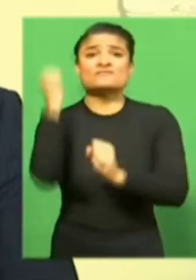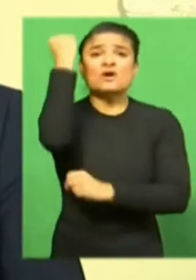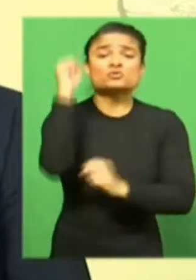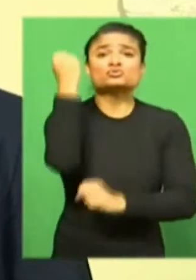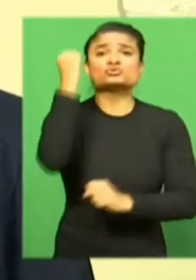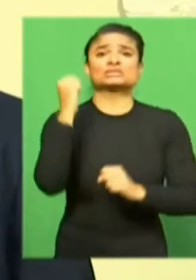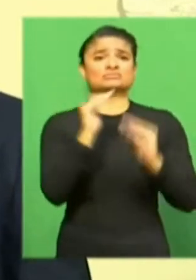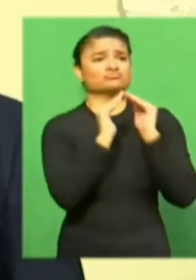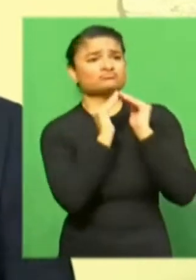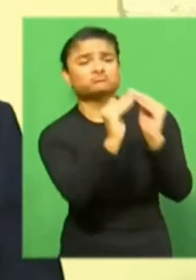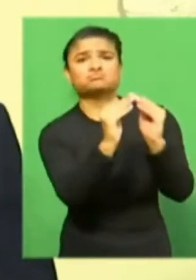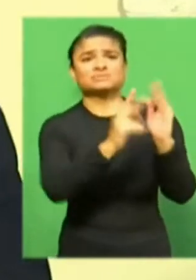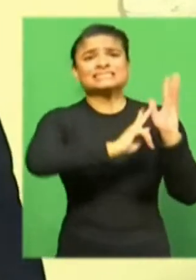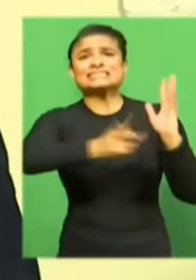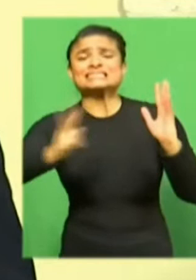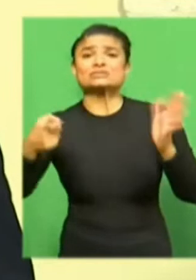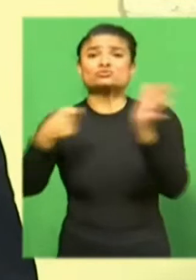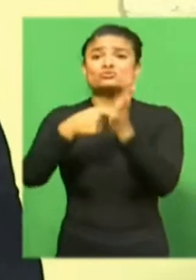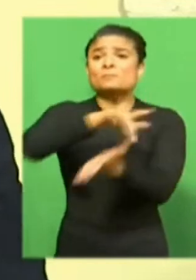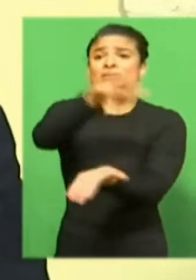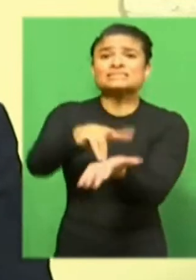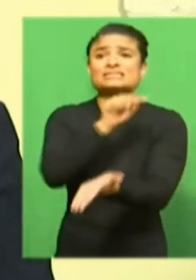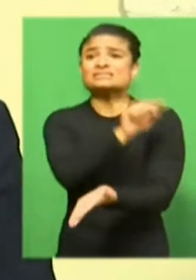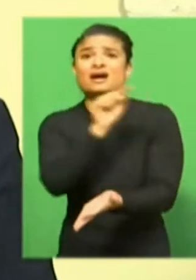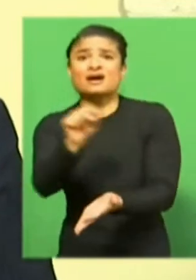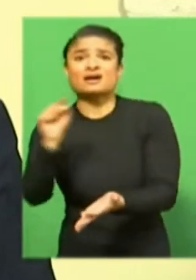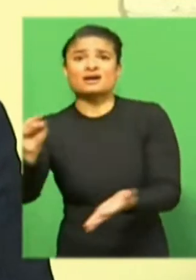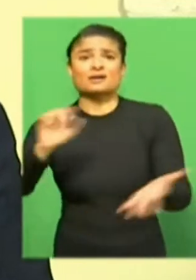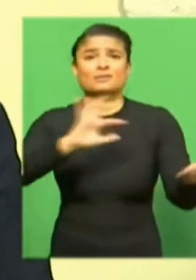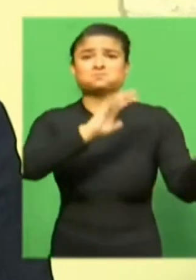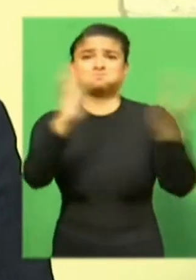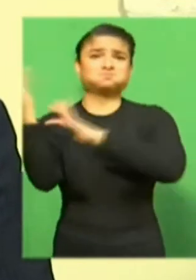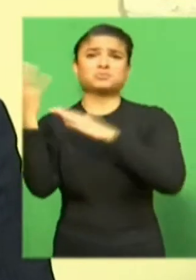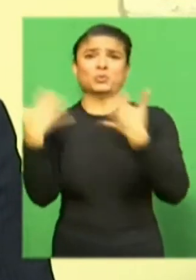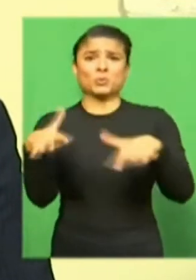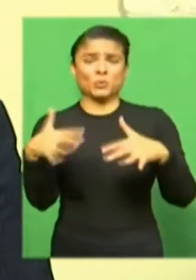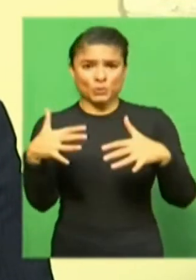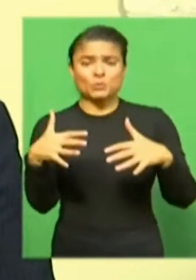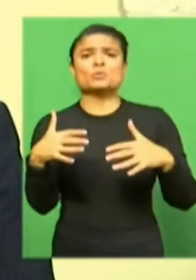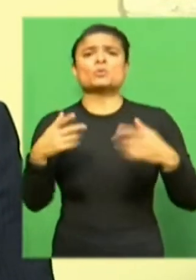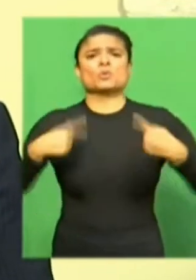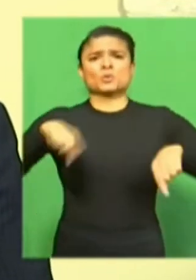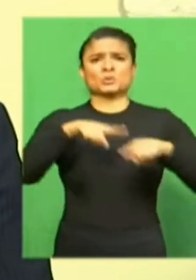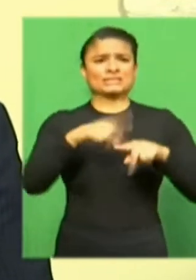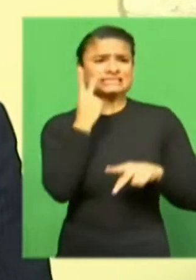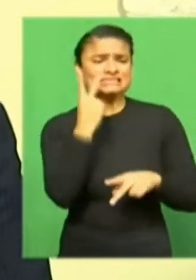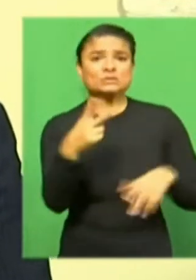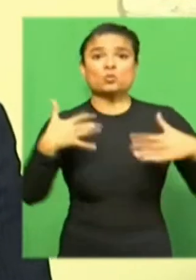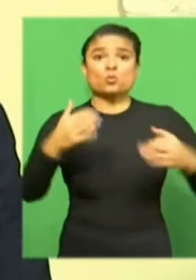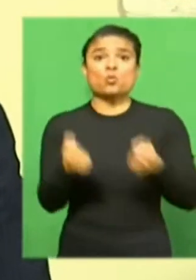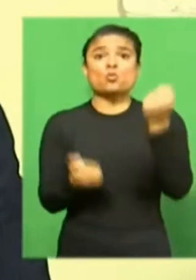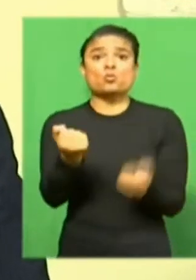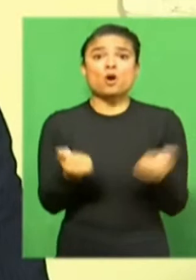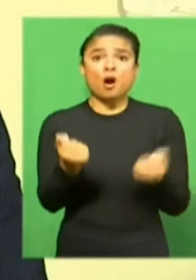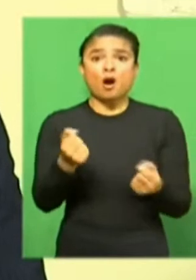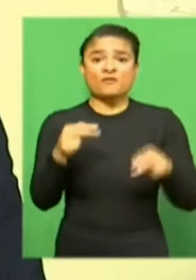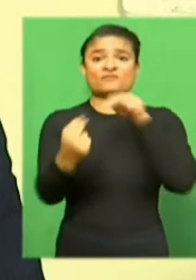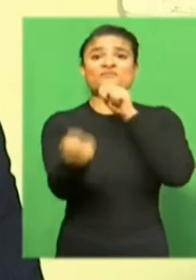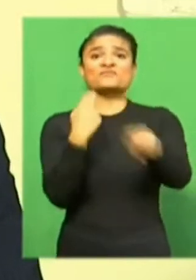also responsible for keeping critical supply routes open and safeguarding the transport of